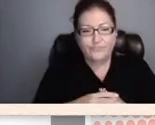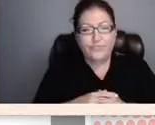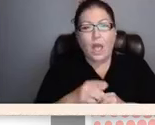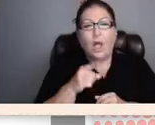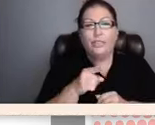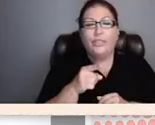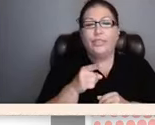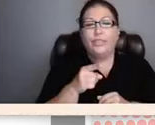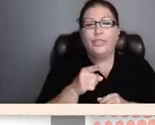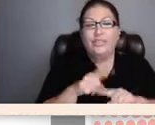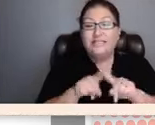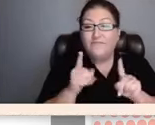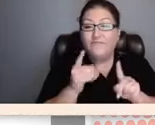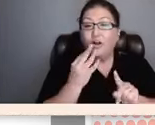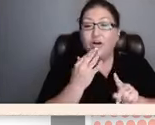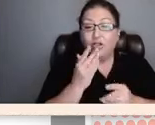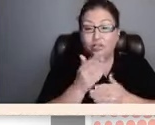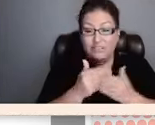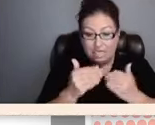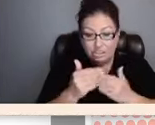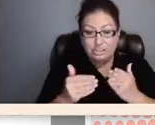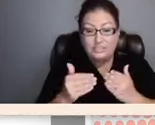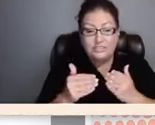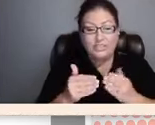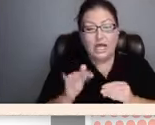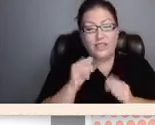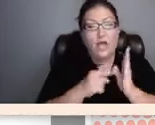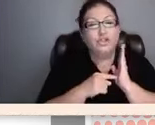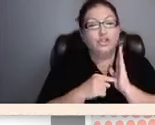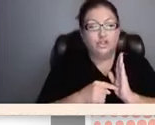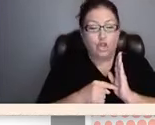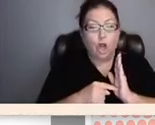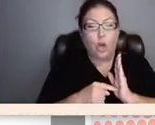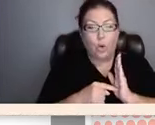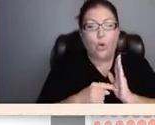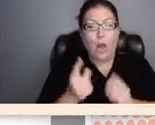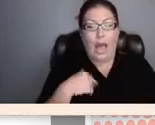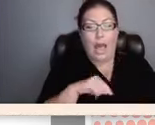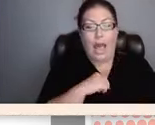the different colored sections show